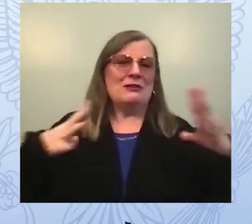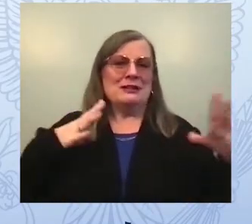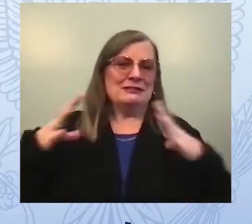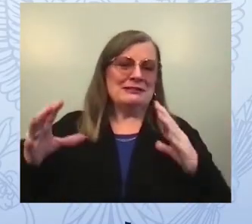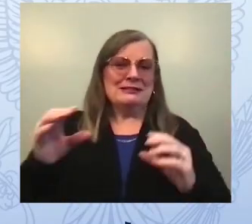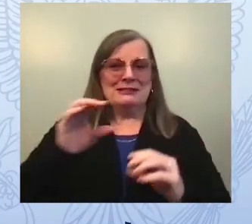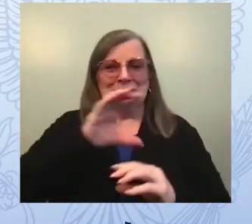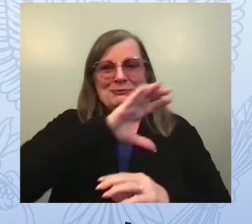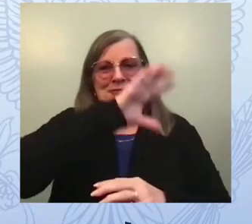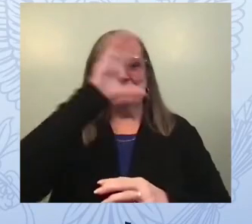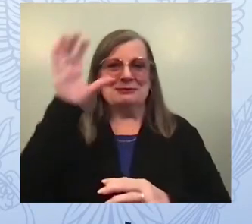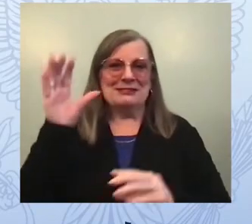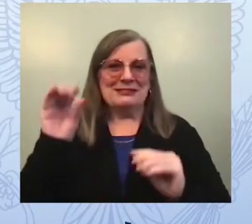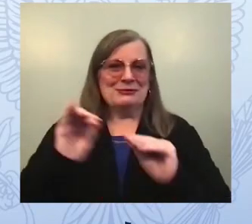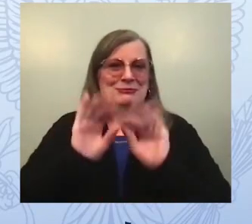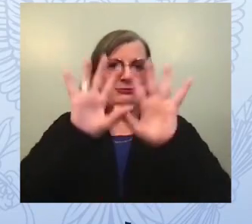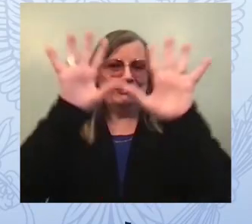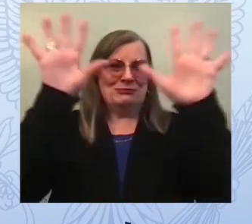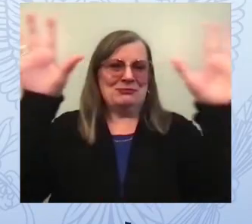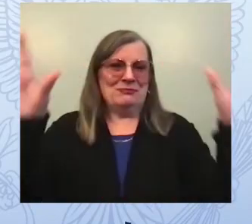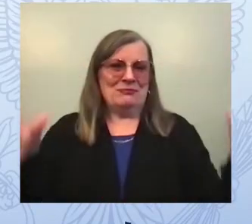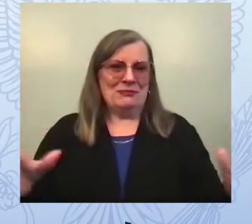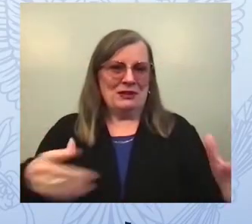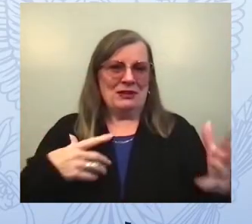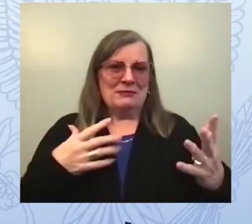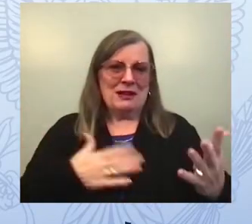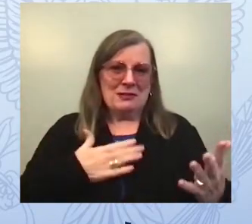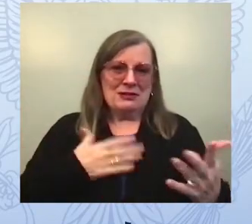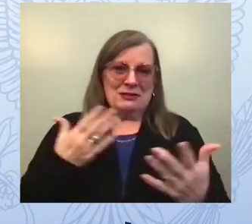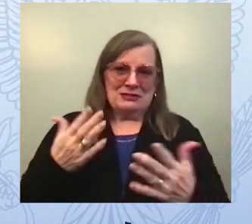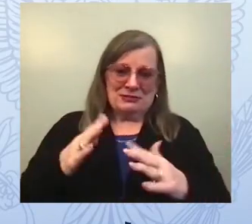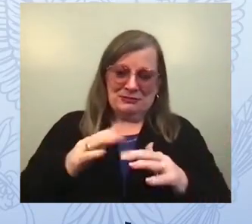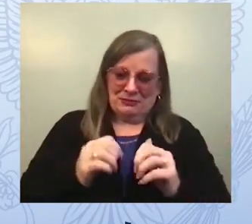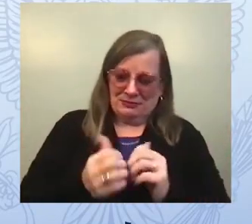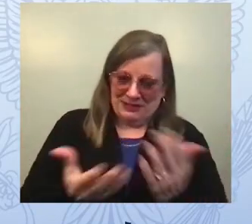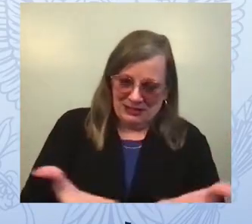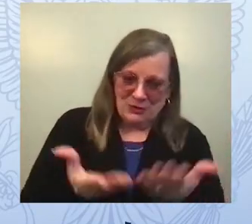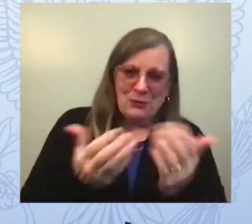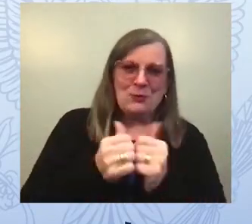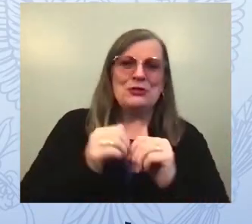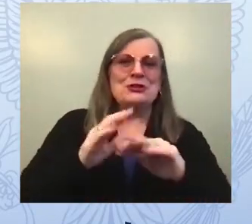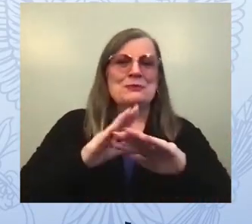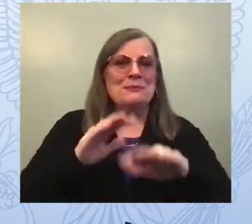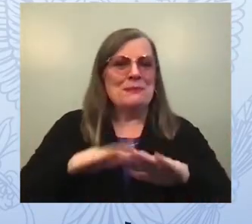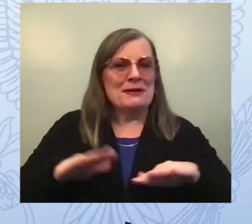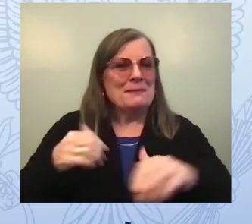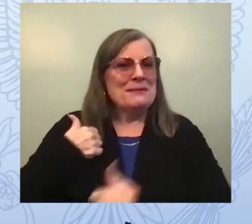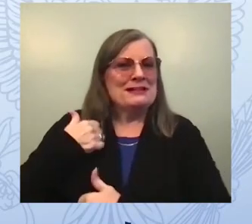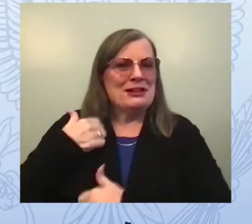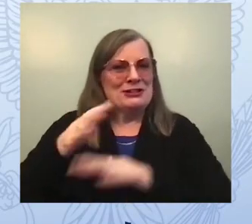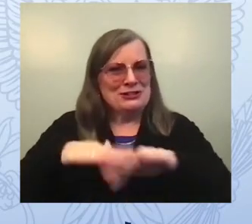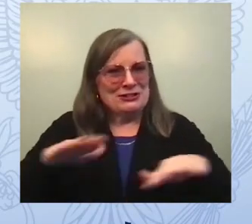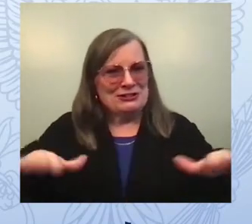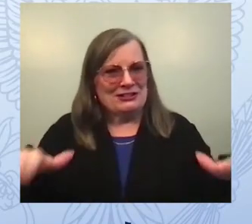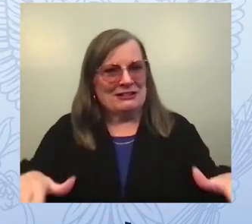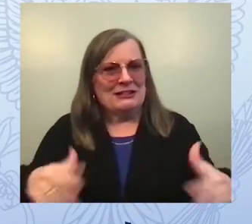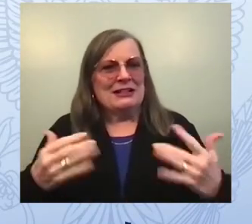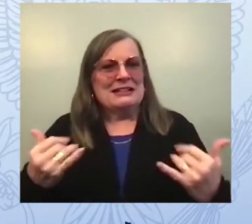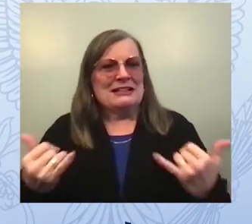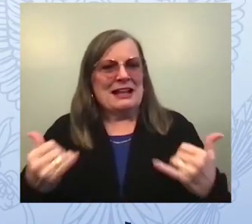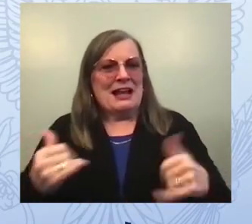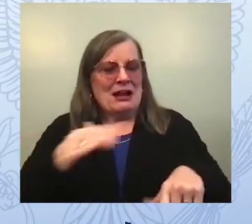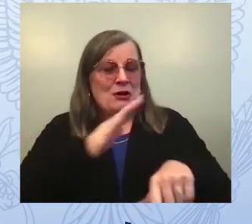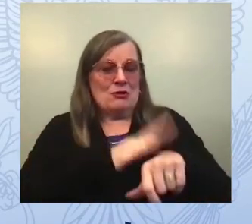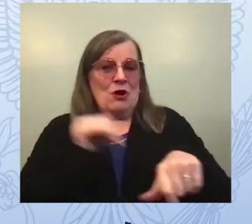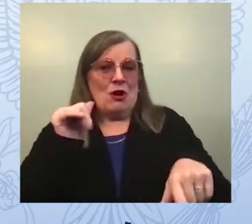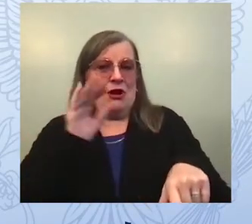our military children. You answer the call of duty for our country, and the President and I